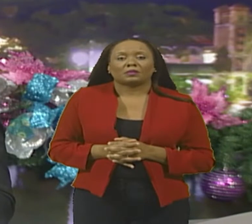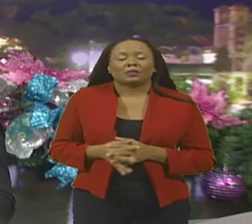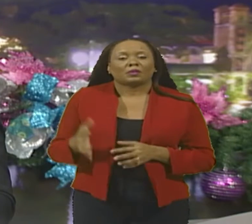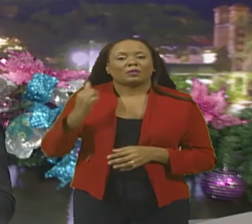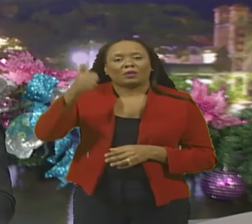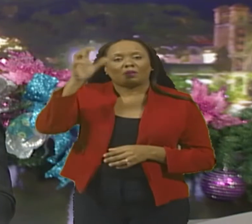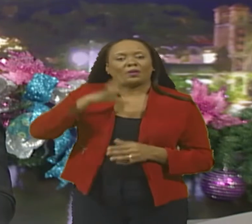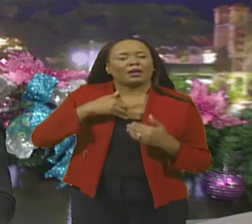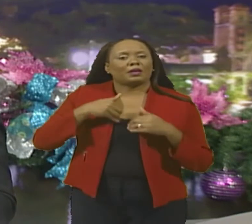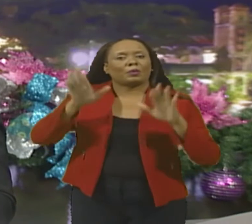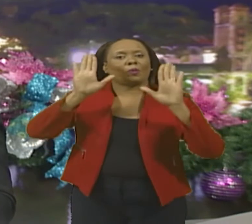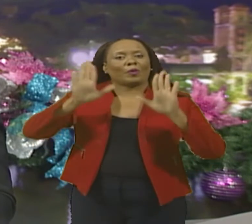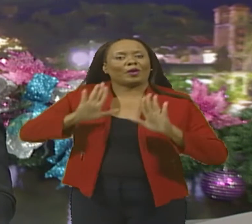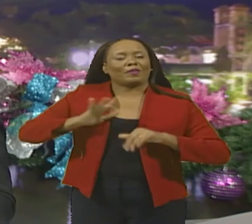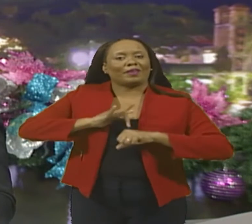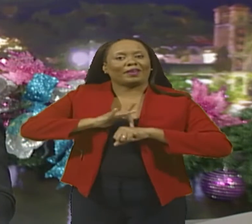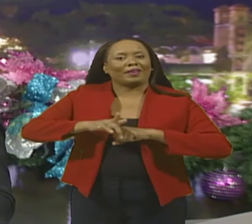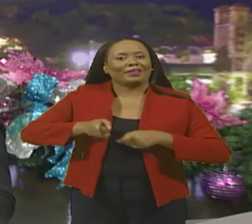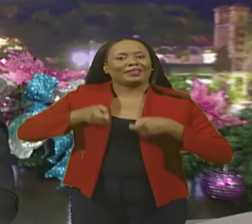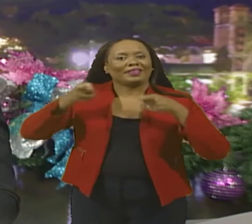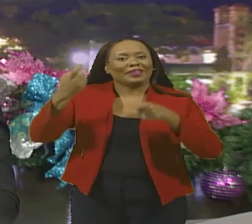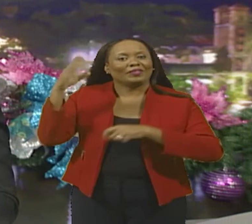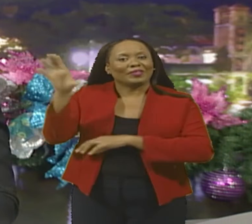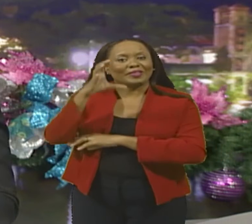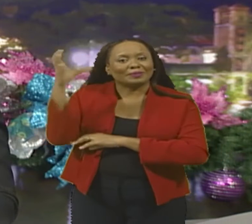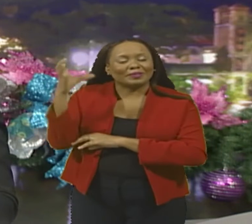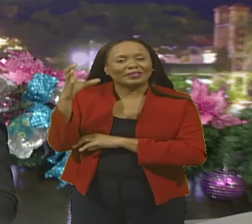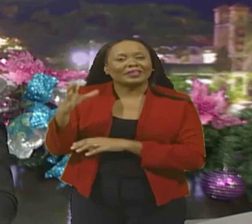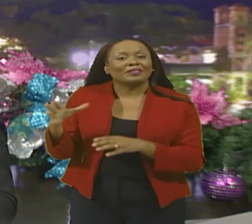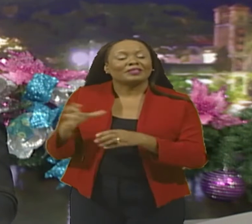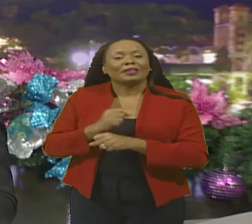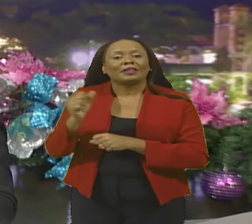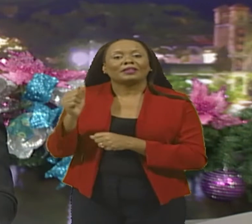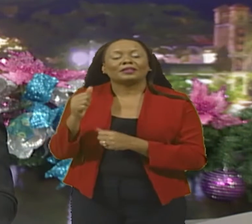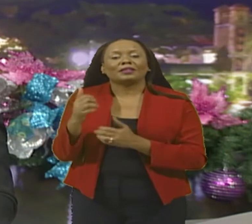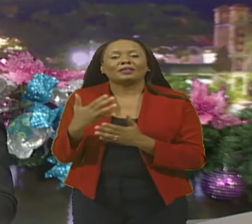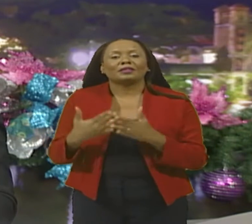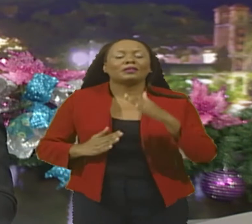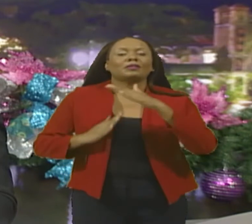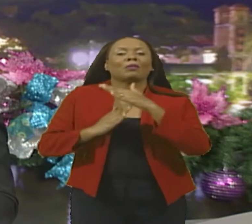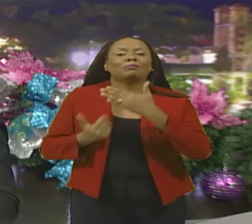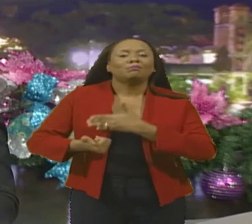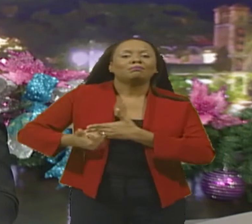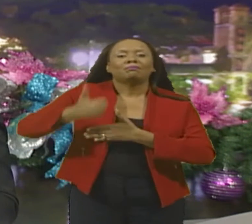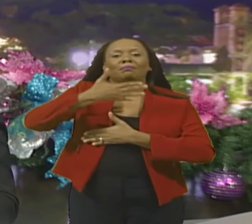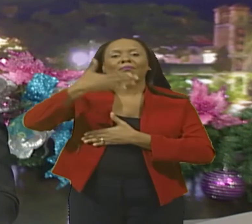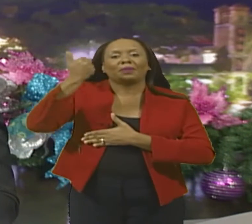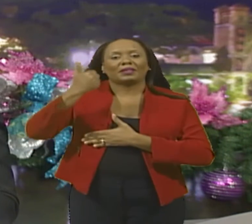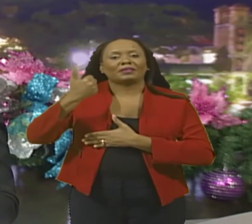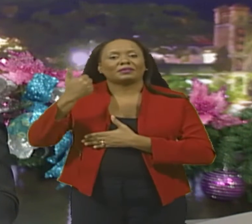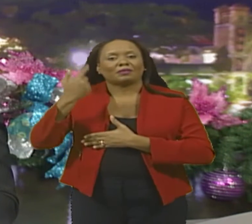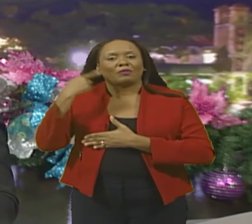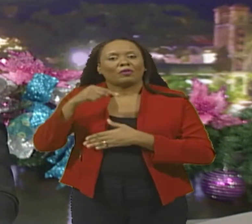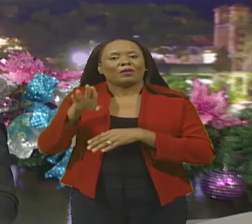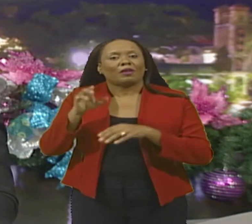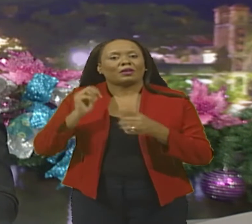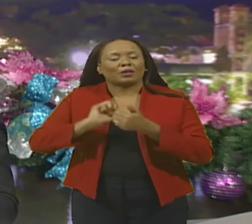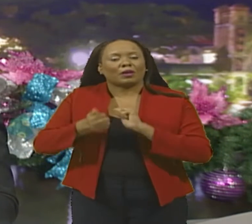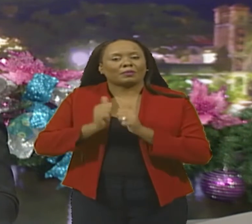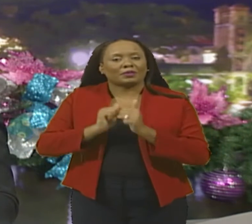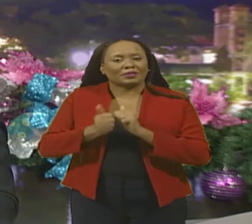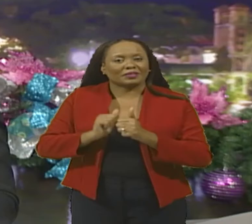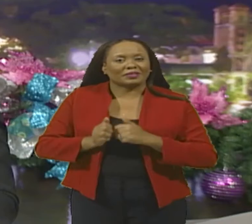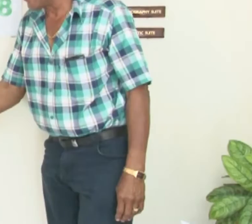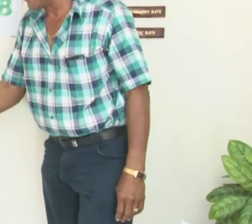Stephen Spooner got a fantastic early gift for Christmas when he received the top prize of the Barbados Cancer Society's 2018